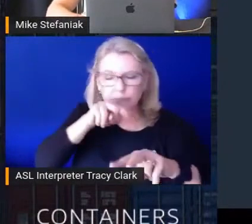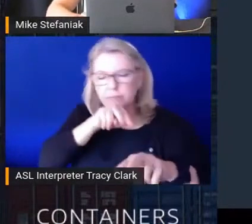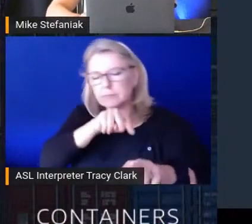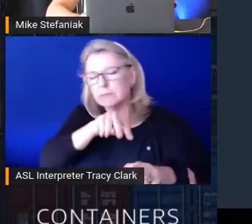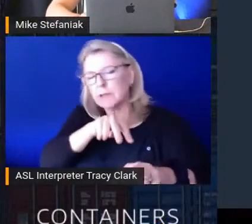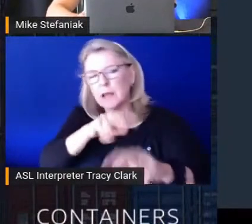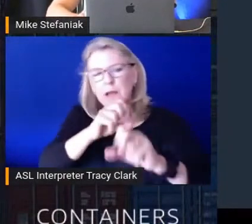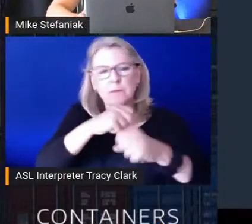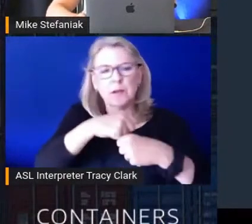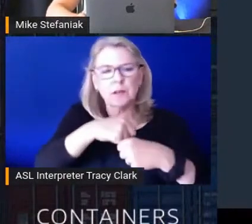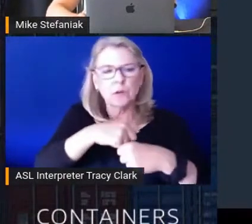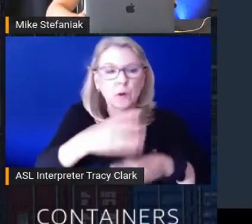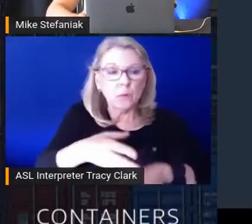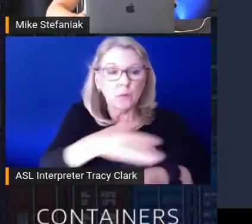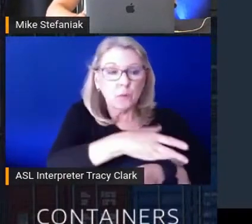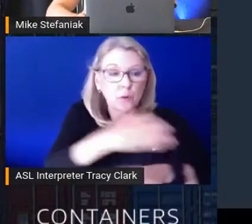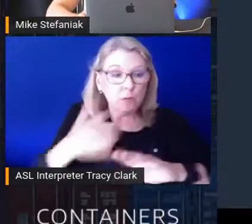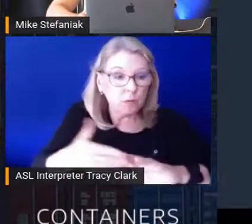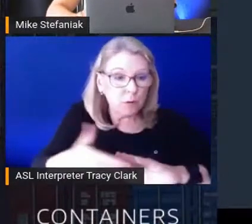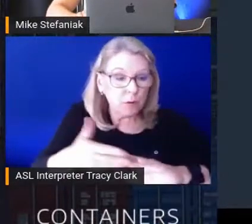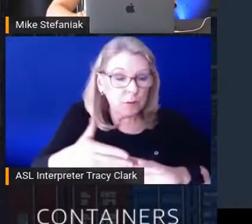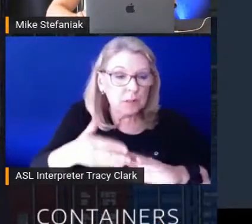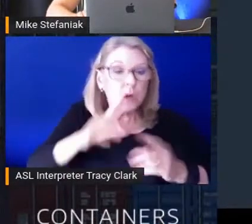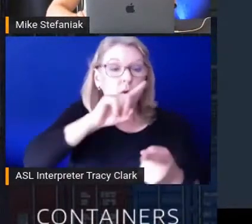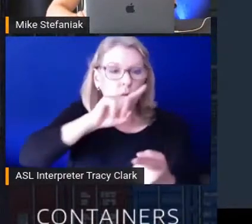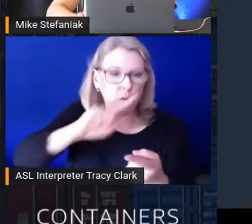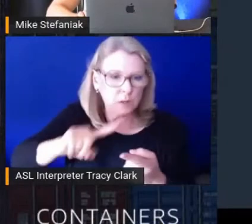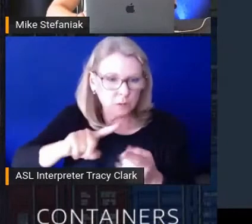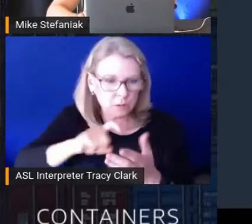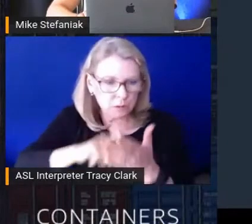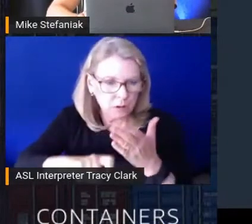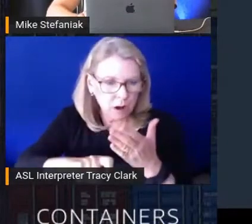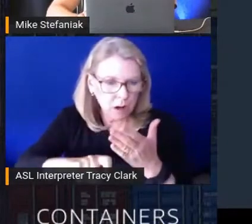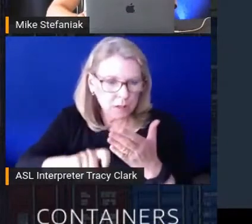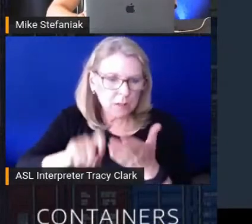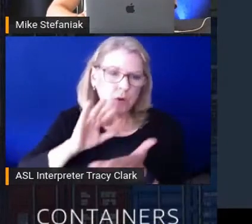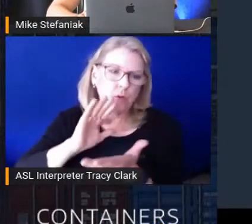cost, and minimize time to really troubleshoot issues.